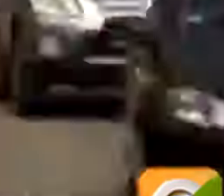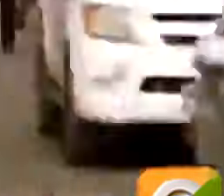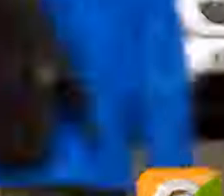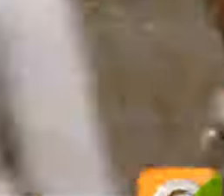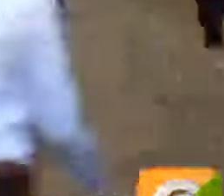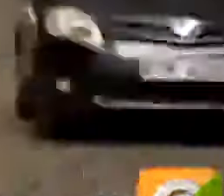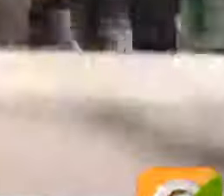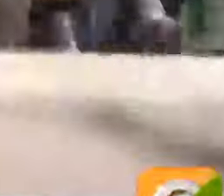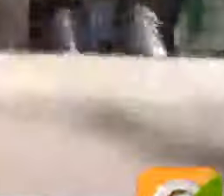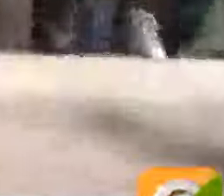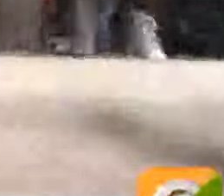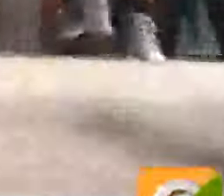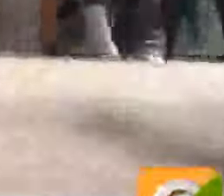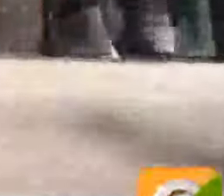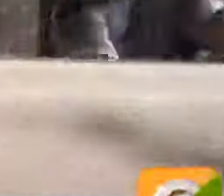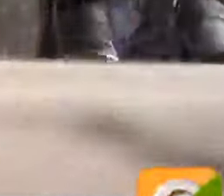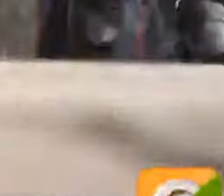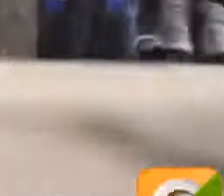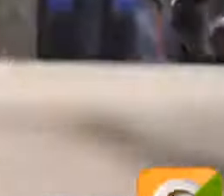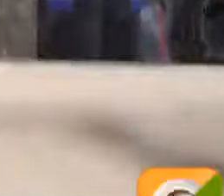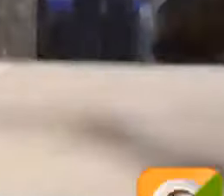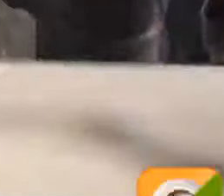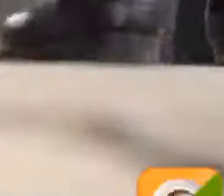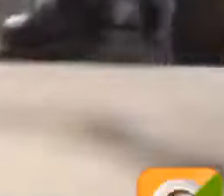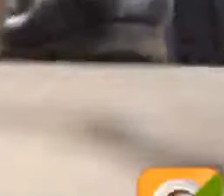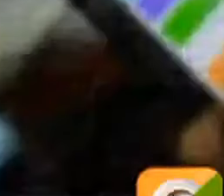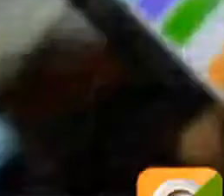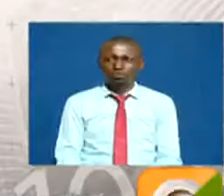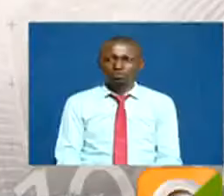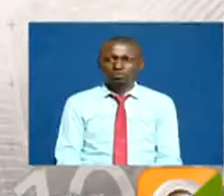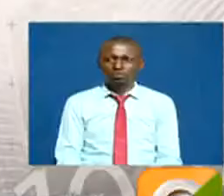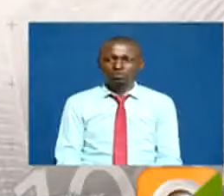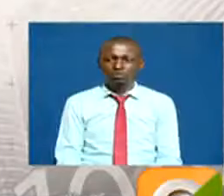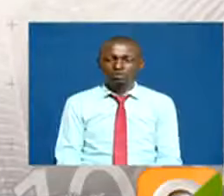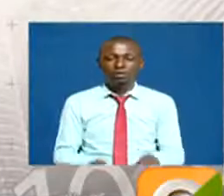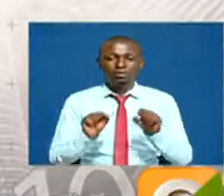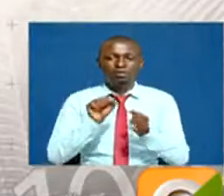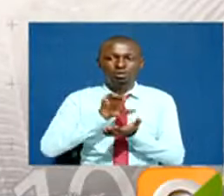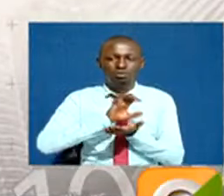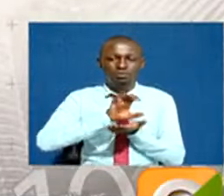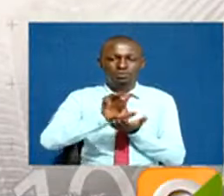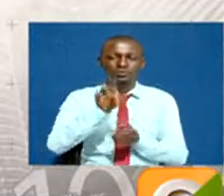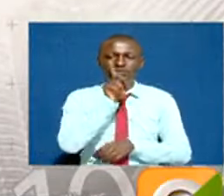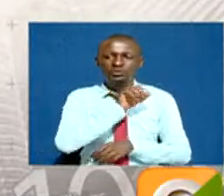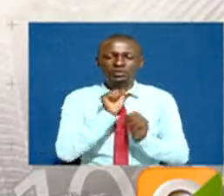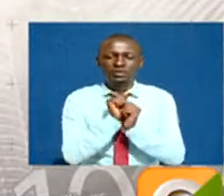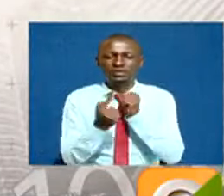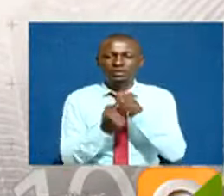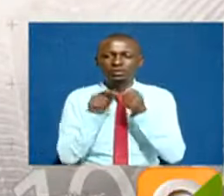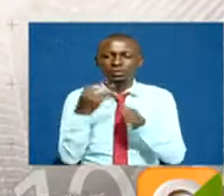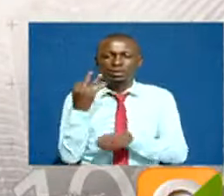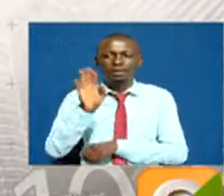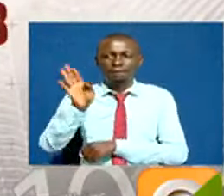The Digital Superhighway and Creative Economy has received an allocation of 16.3